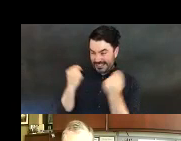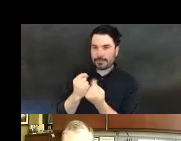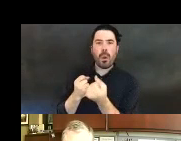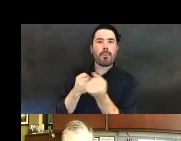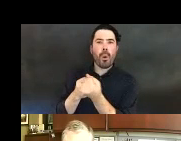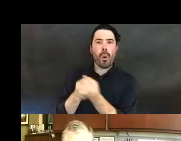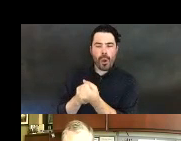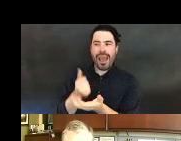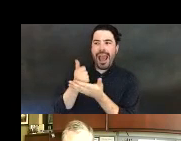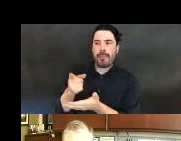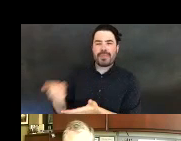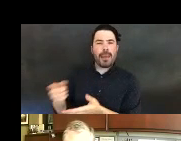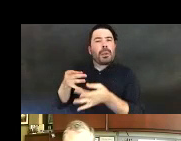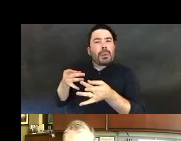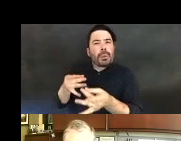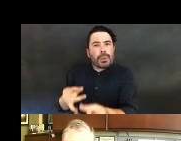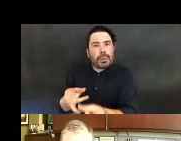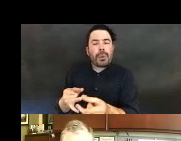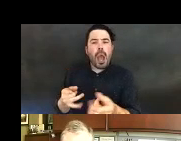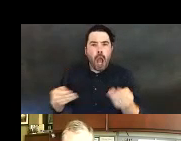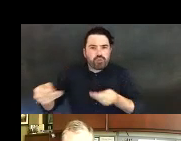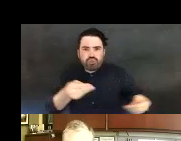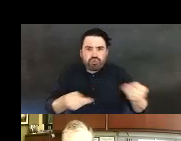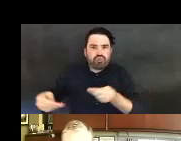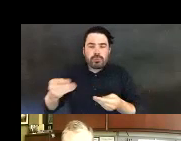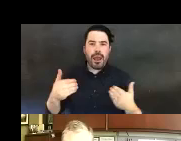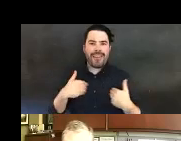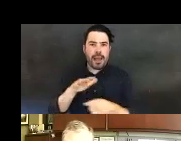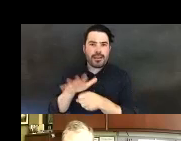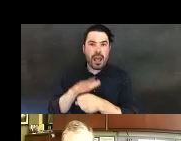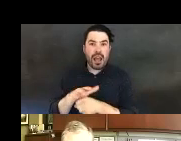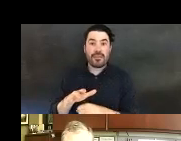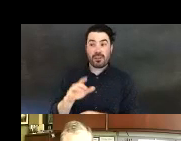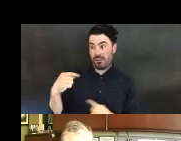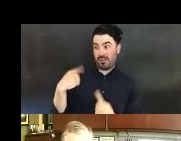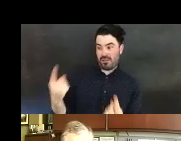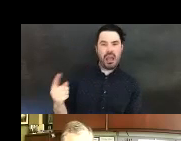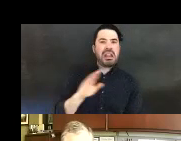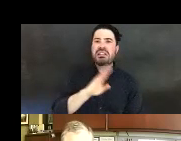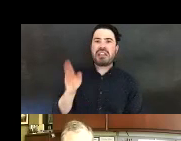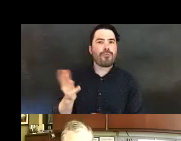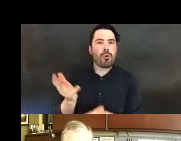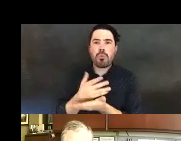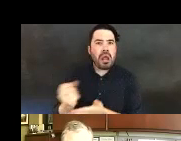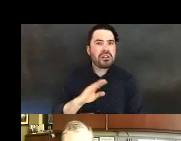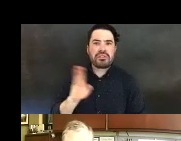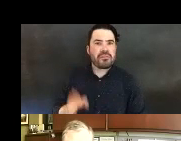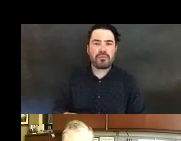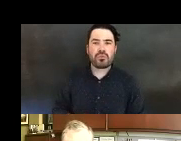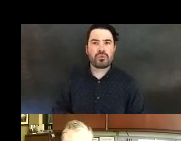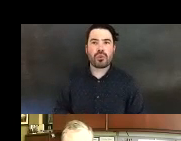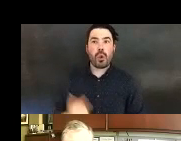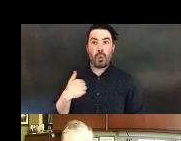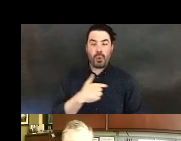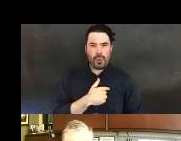chain effectively and really never have an instance in which we did not have adequate supplies. We're continuing to refine our analysis